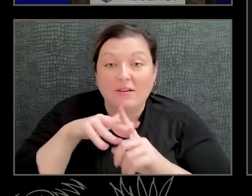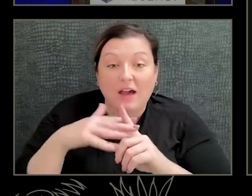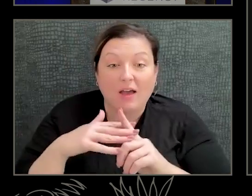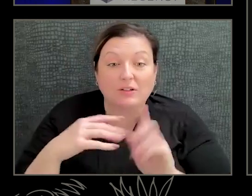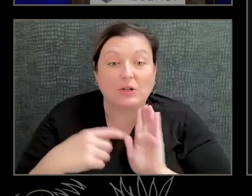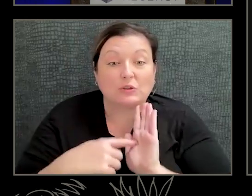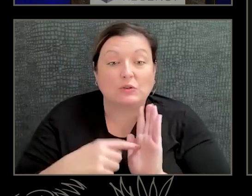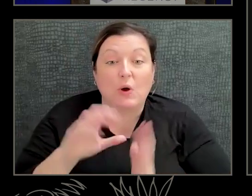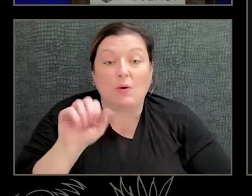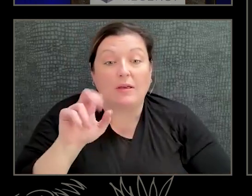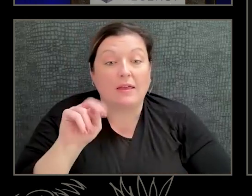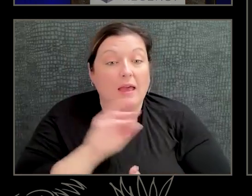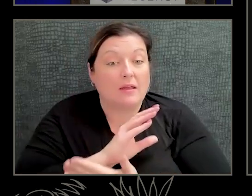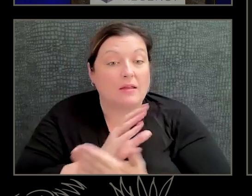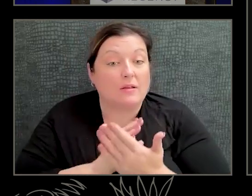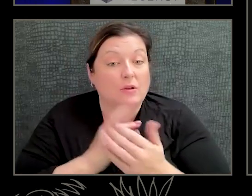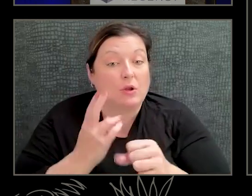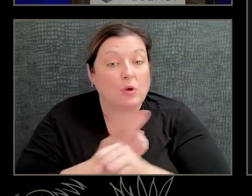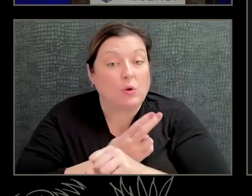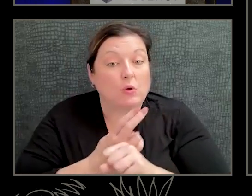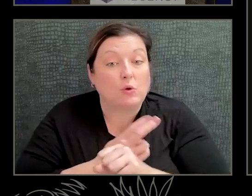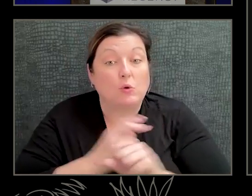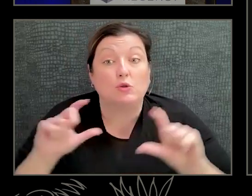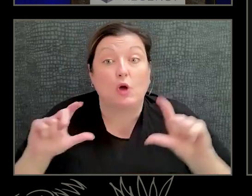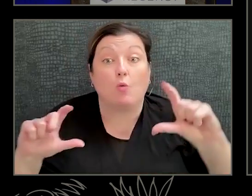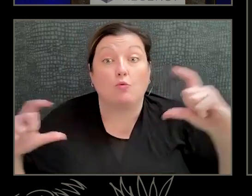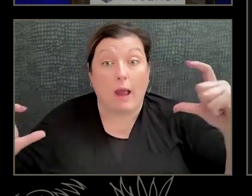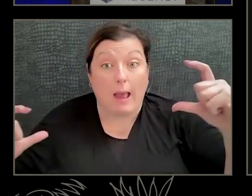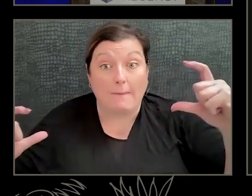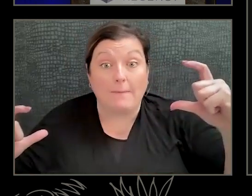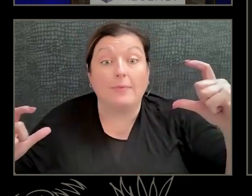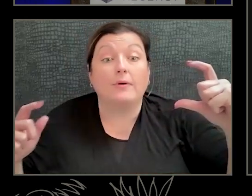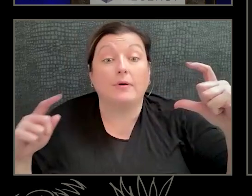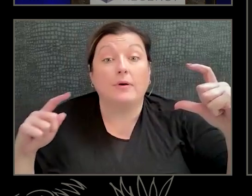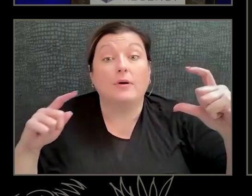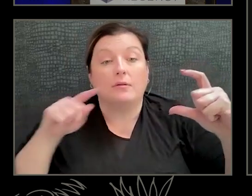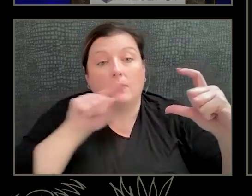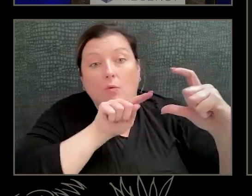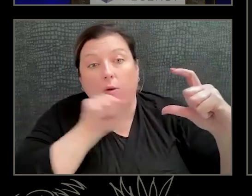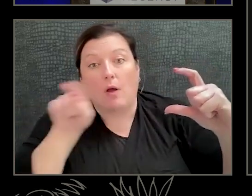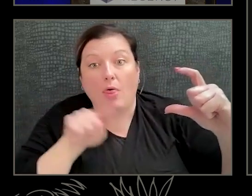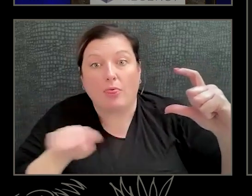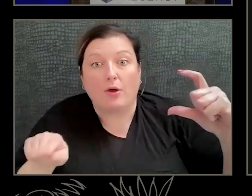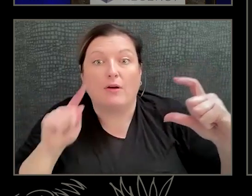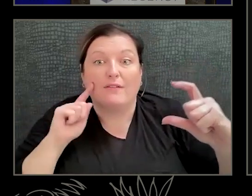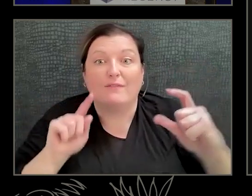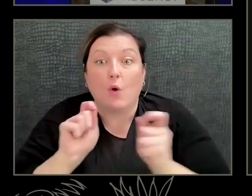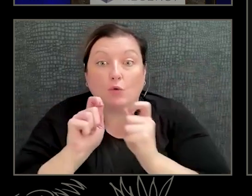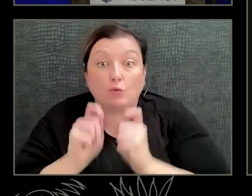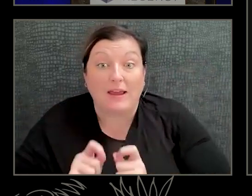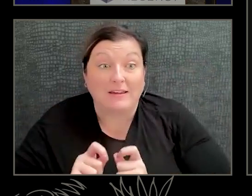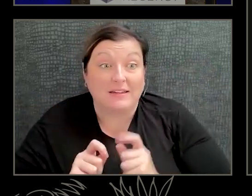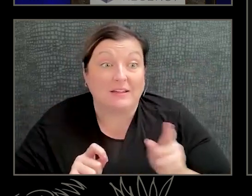component which you can use as a wrapper around other components for conditional rendering. Do you see how readable the permission check